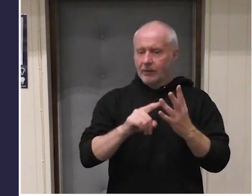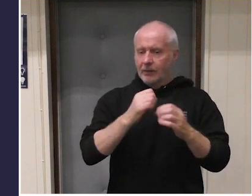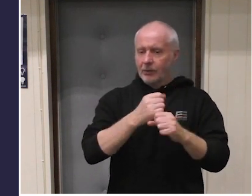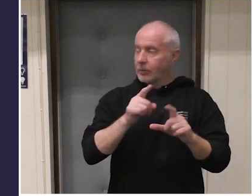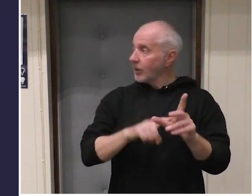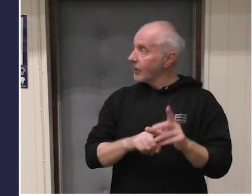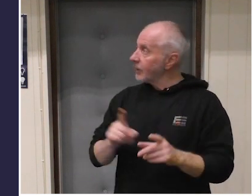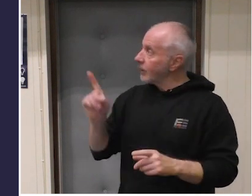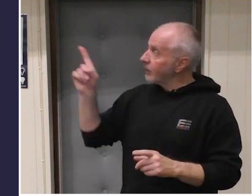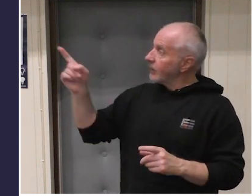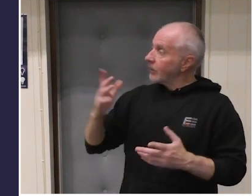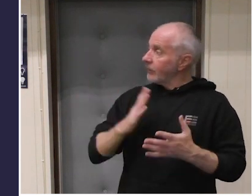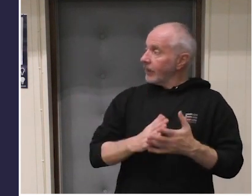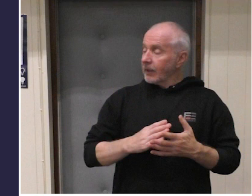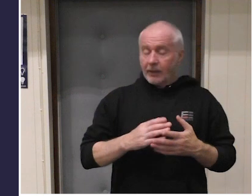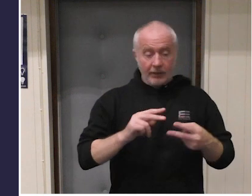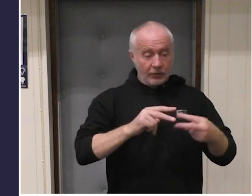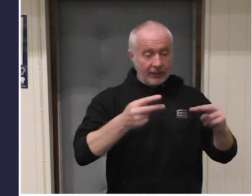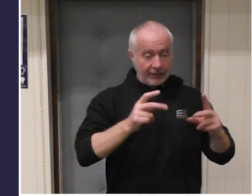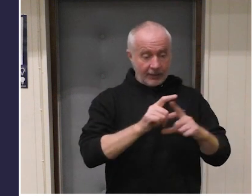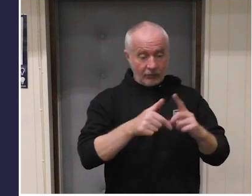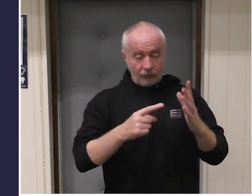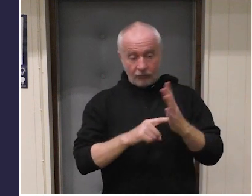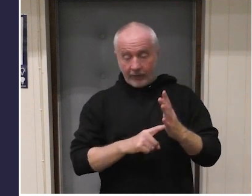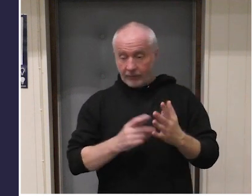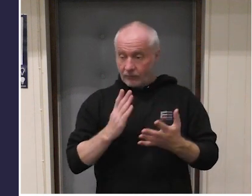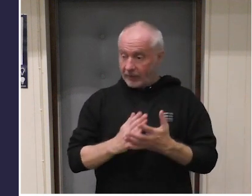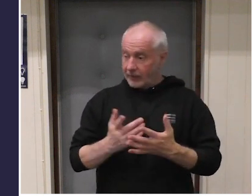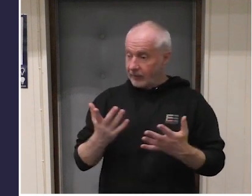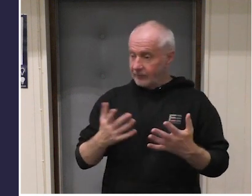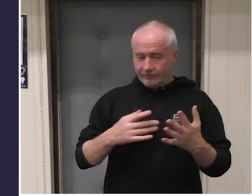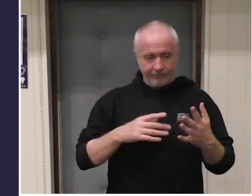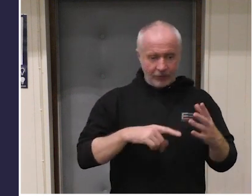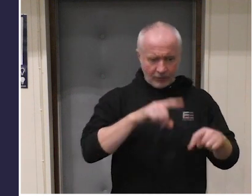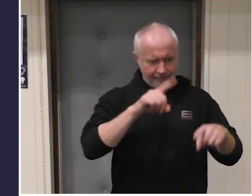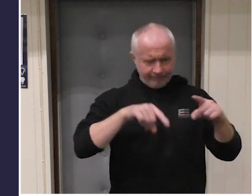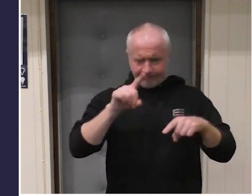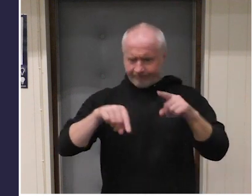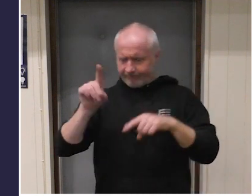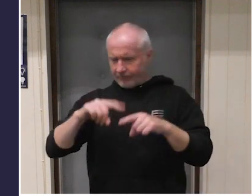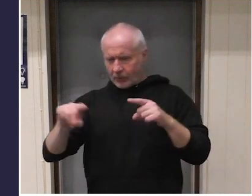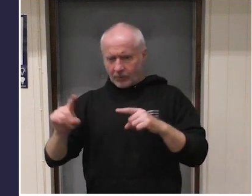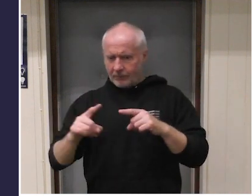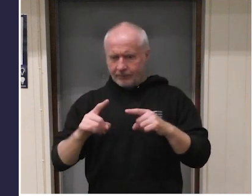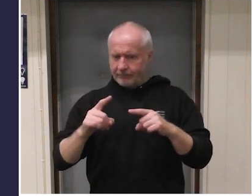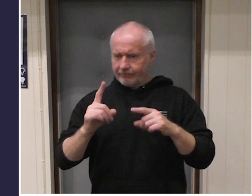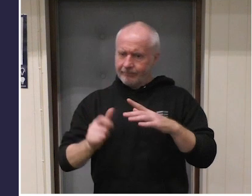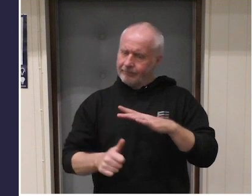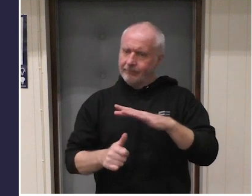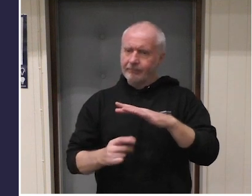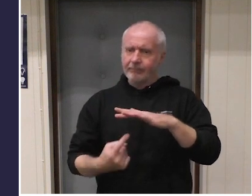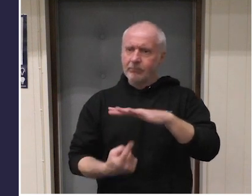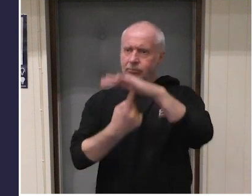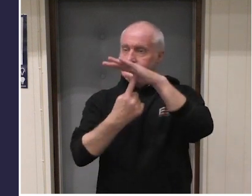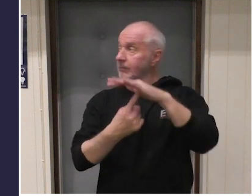I want natural selection. Even the genetic drift in this way, all it gives me is just fluctuations around some optimum. But I've put that answer in